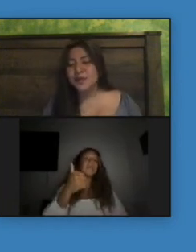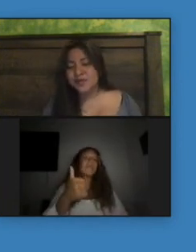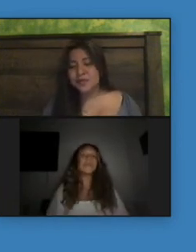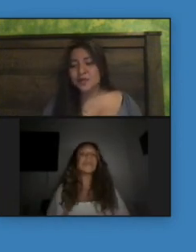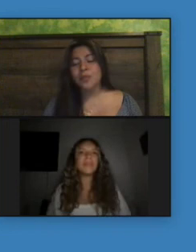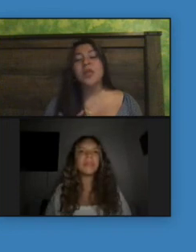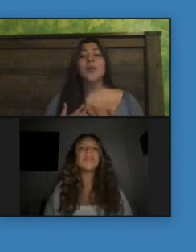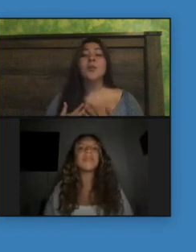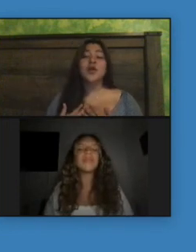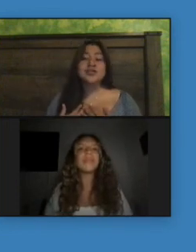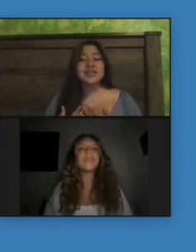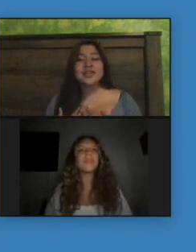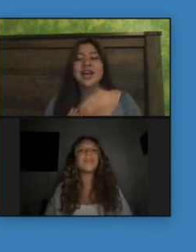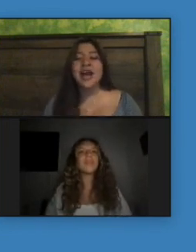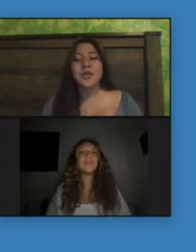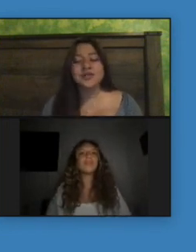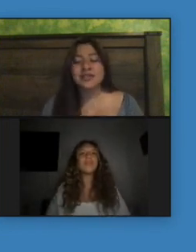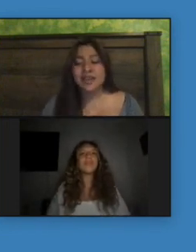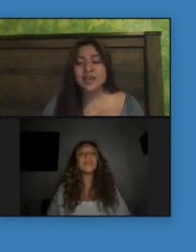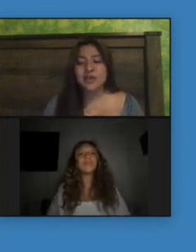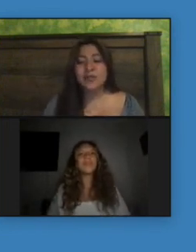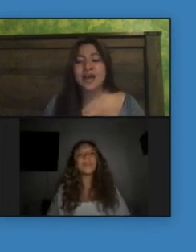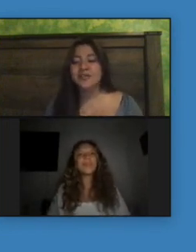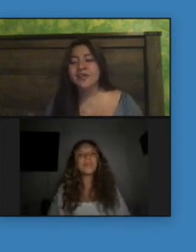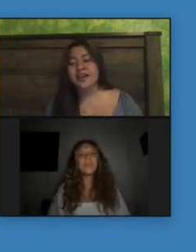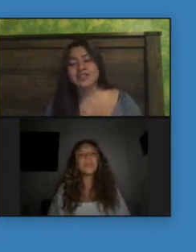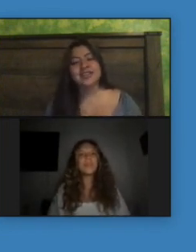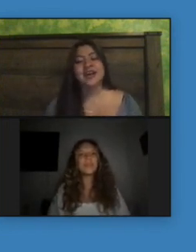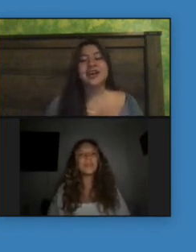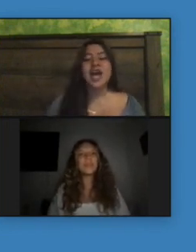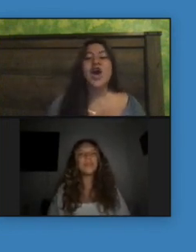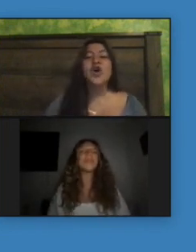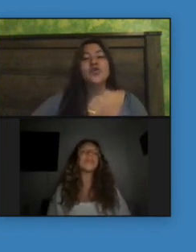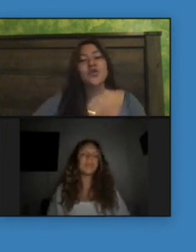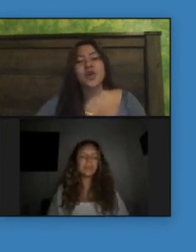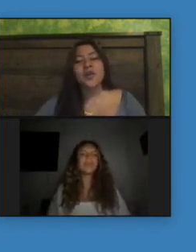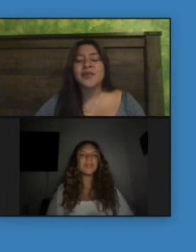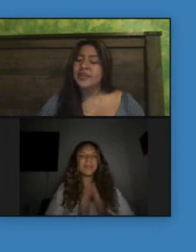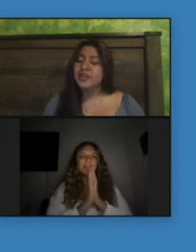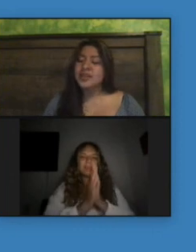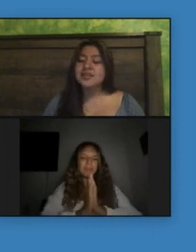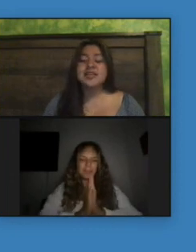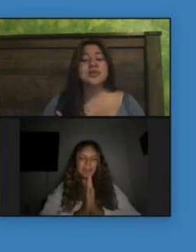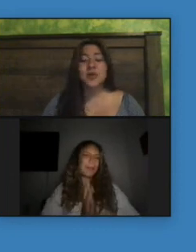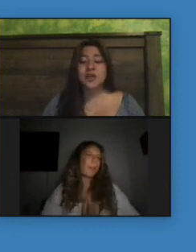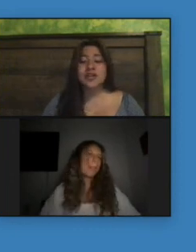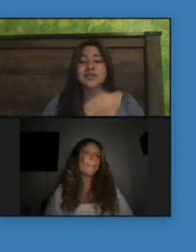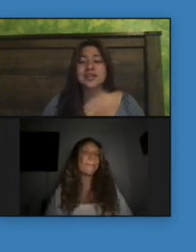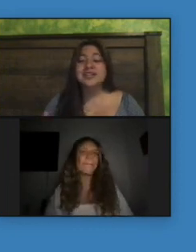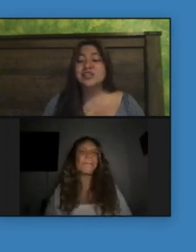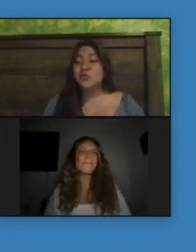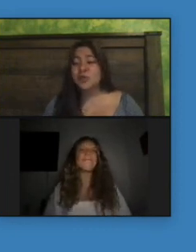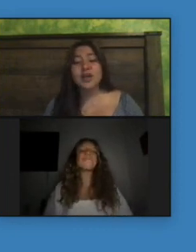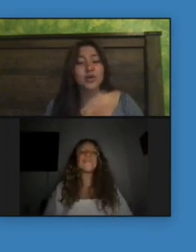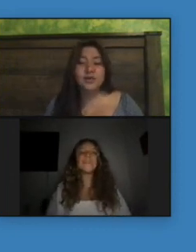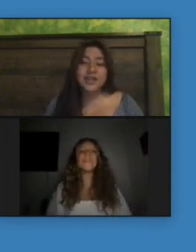a better principle personally i want to thank you on behalf of ashley and i for believing in us and supporting us